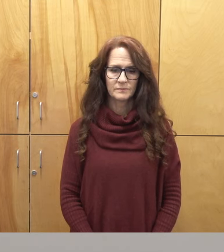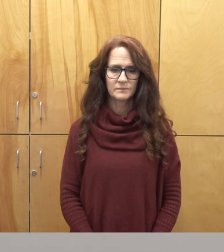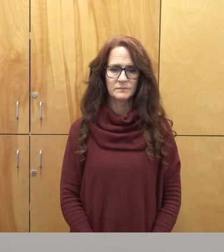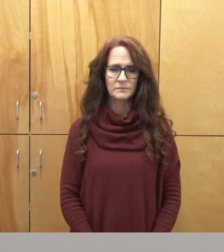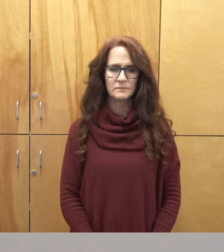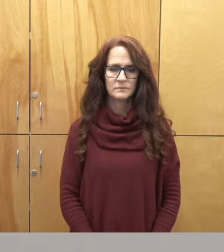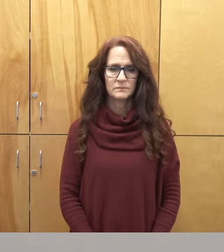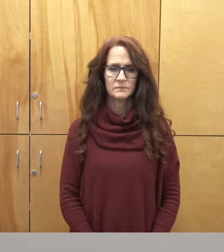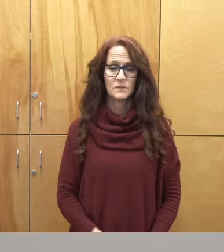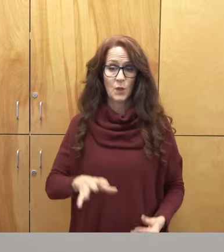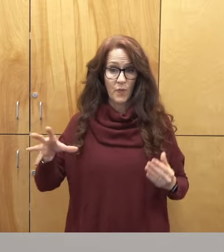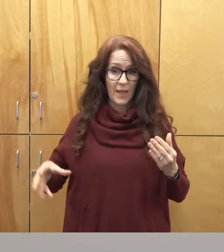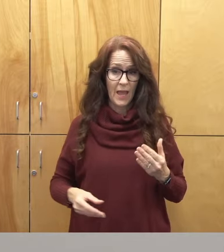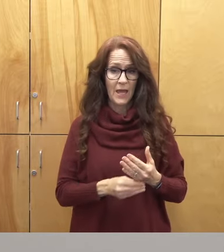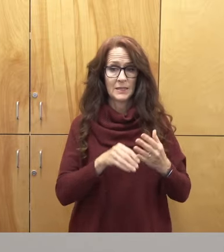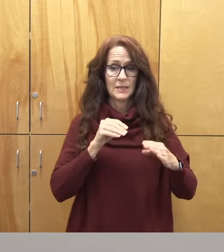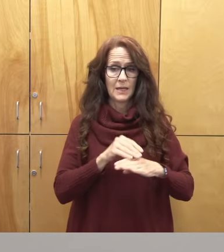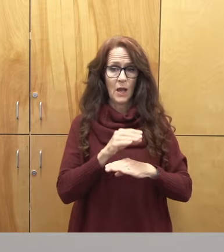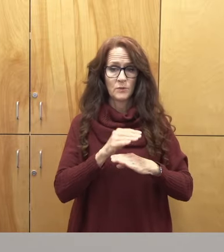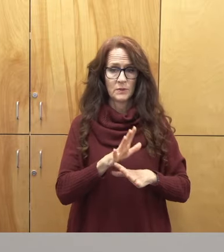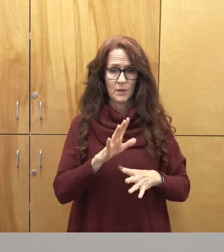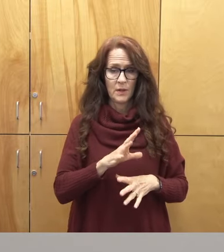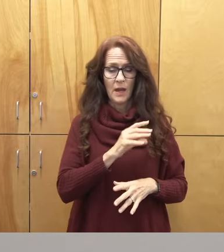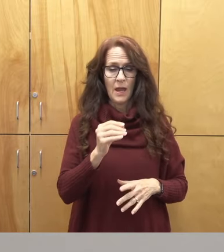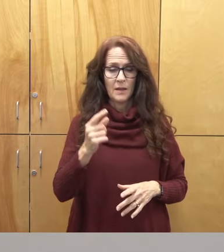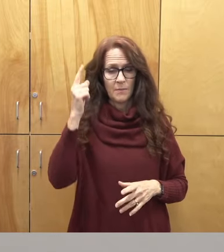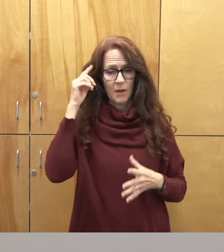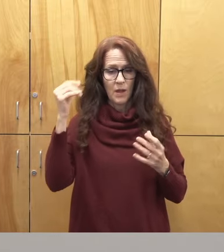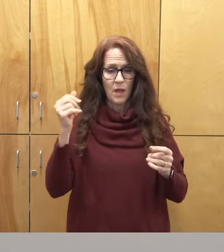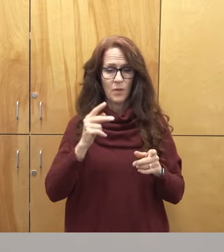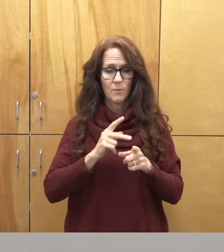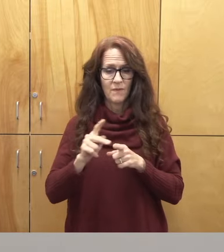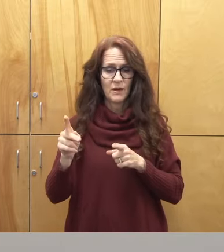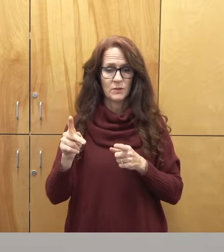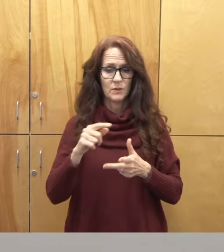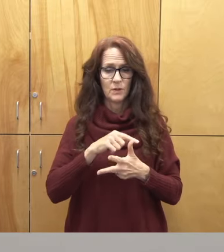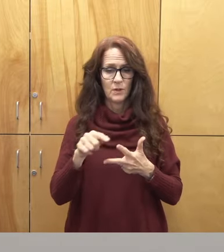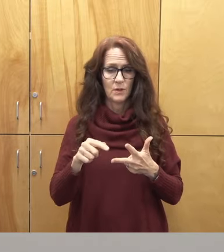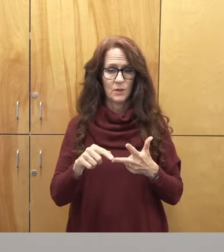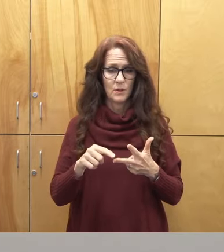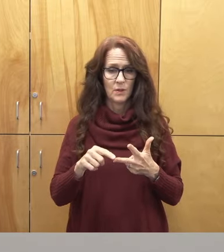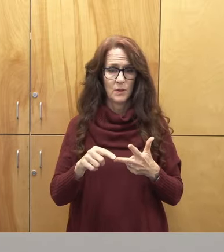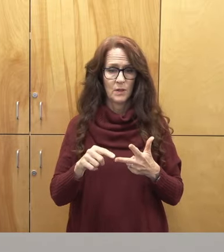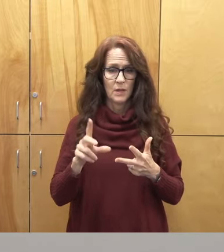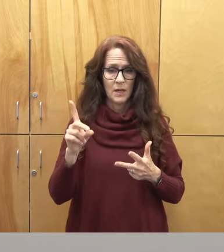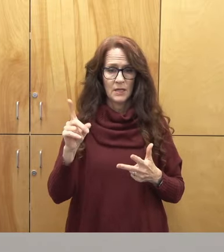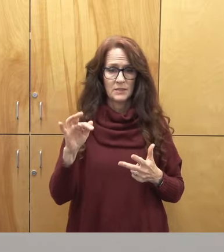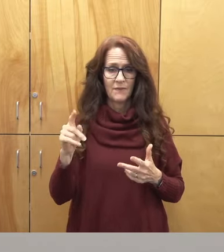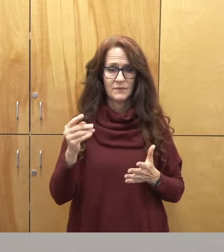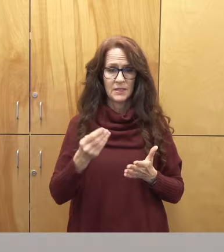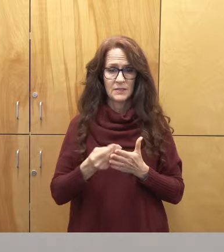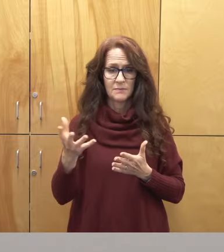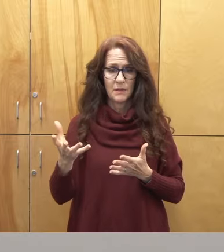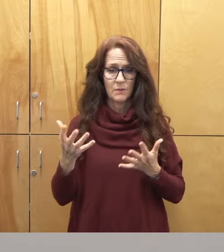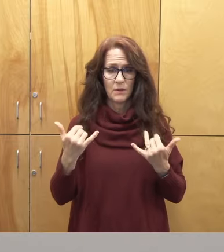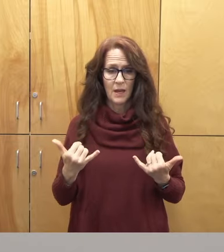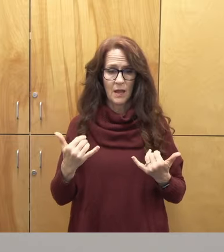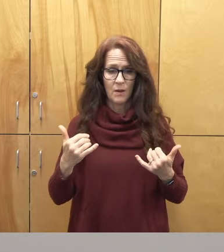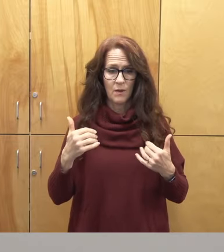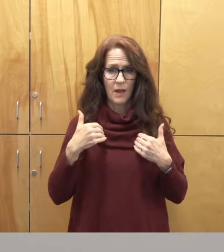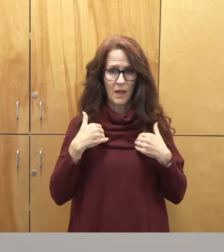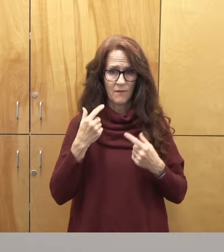these counselors plus these other mental health professionals is in the face of deficit spending that we're now in,